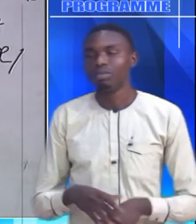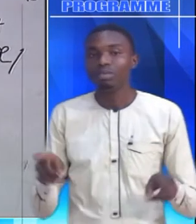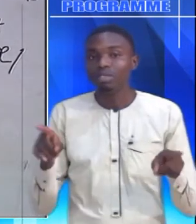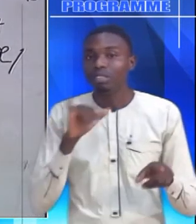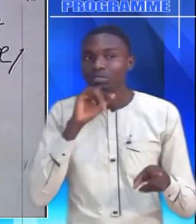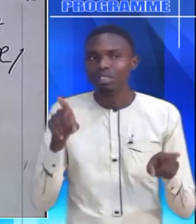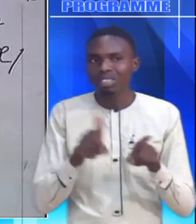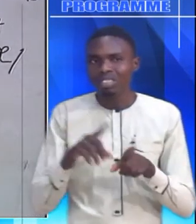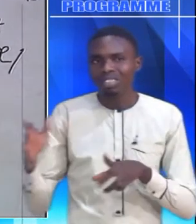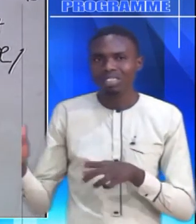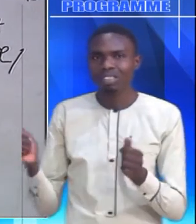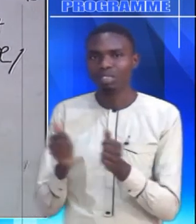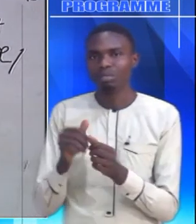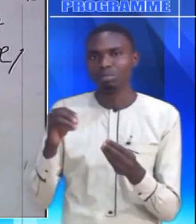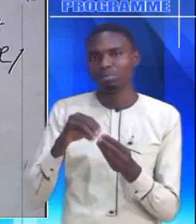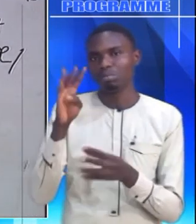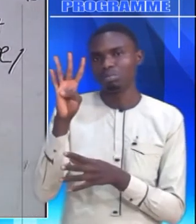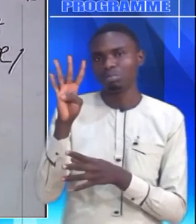4.